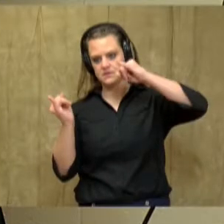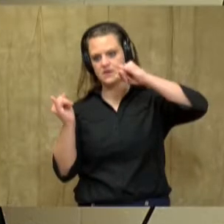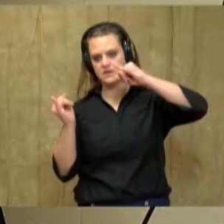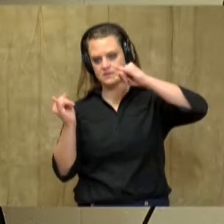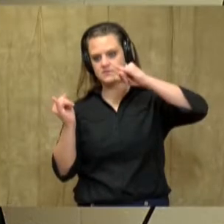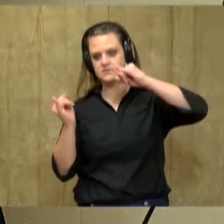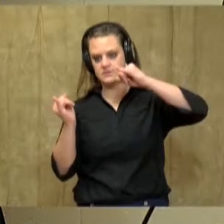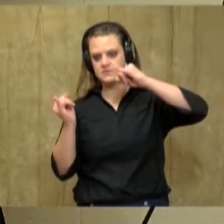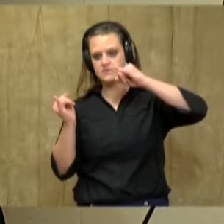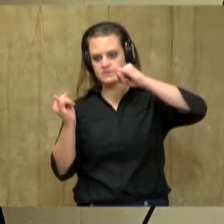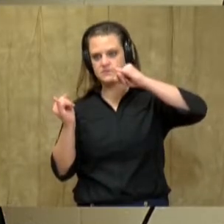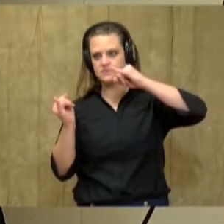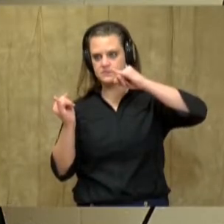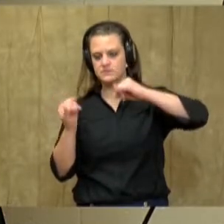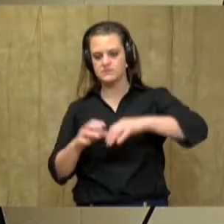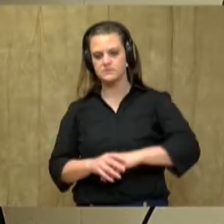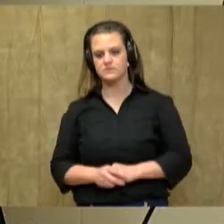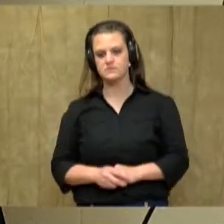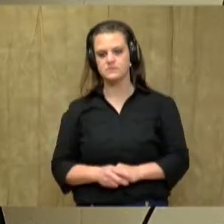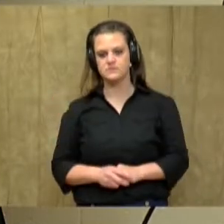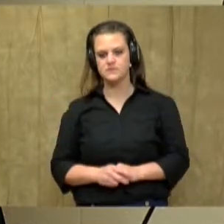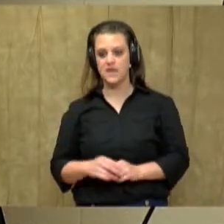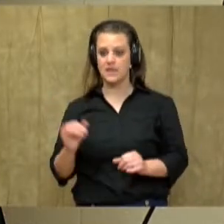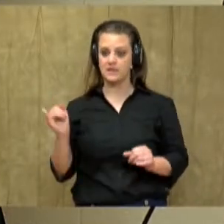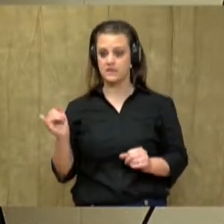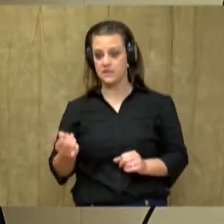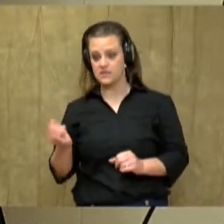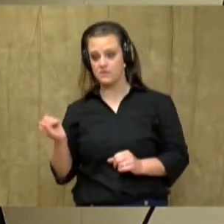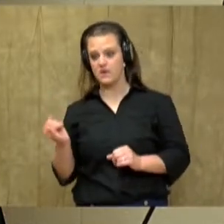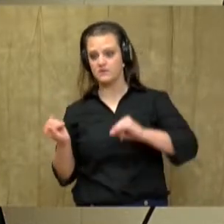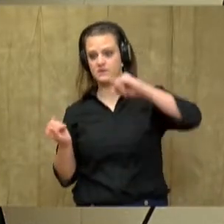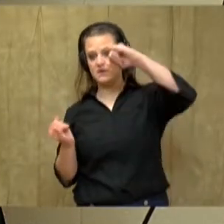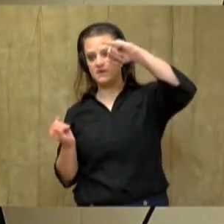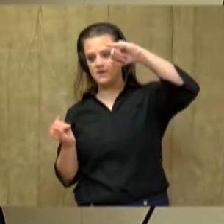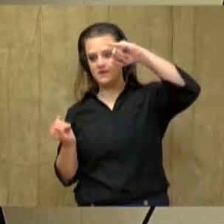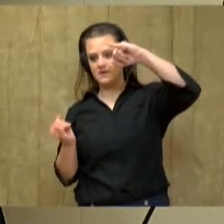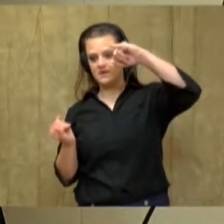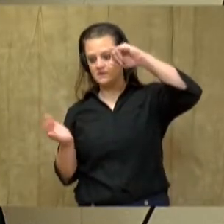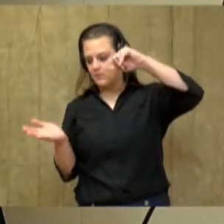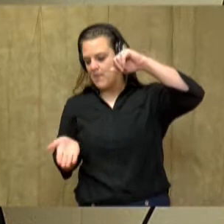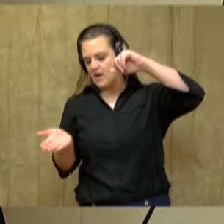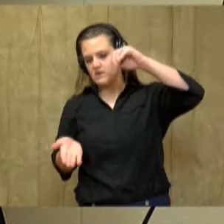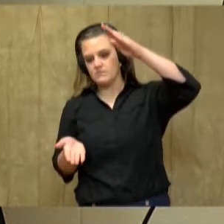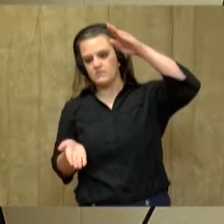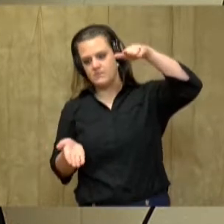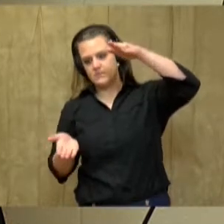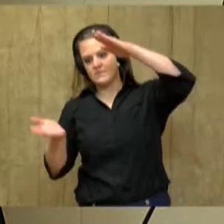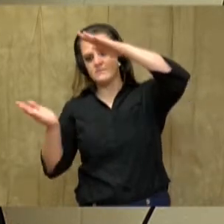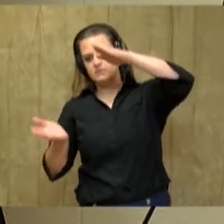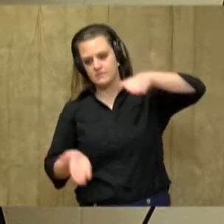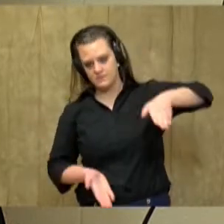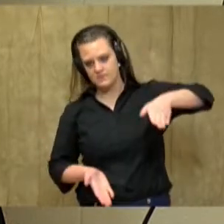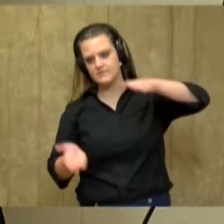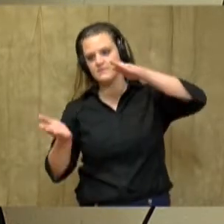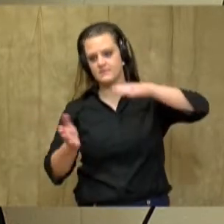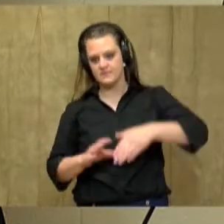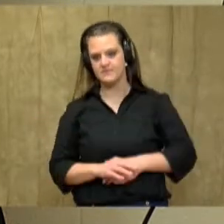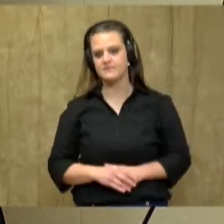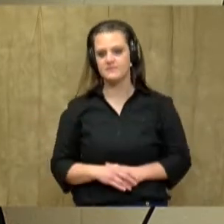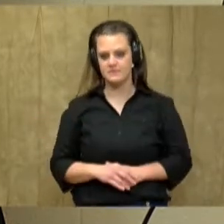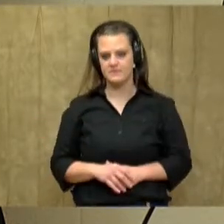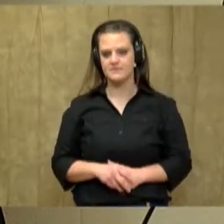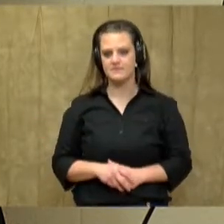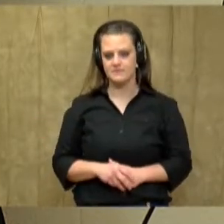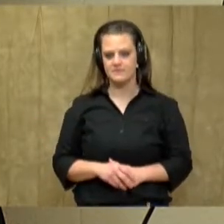this side or line. And then this one is parallel to which side? The one right across it.